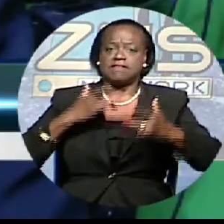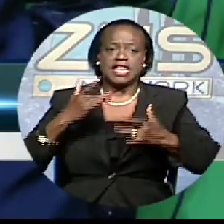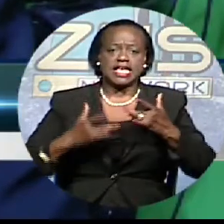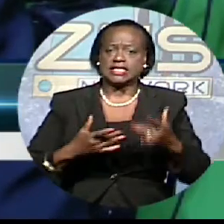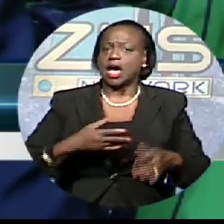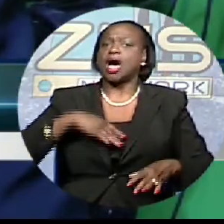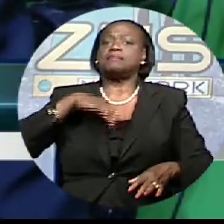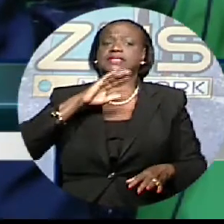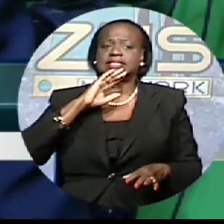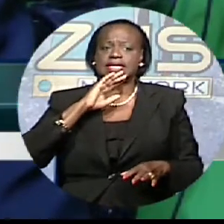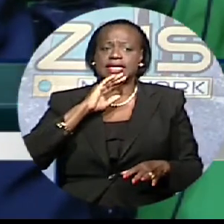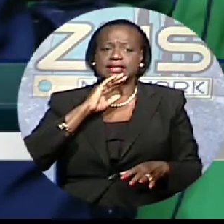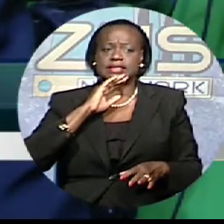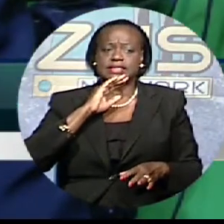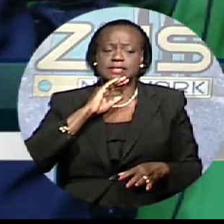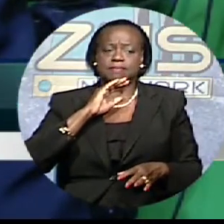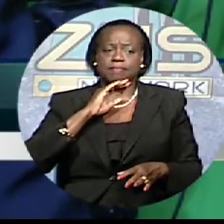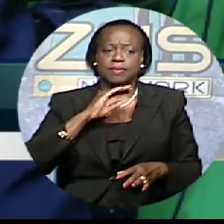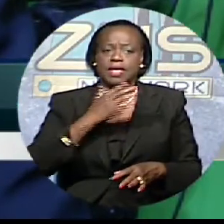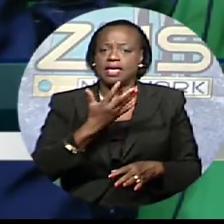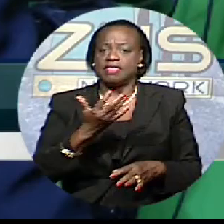as they were